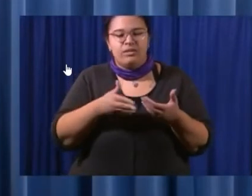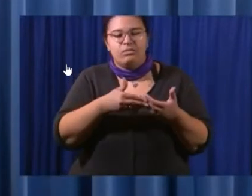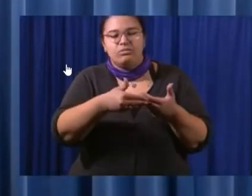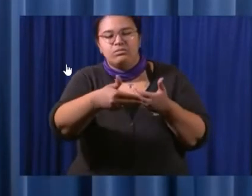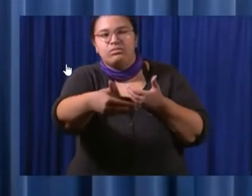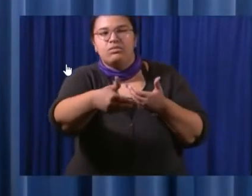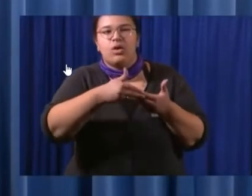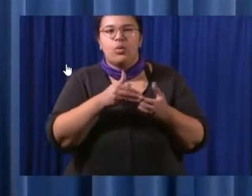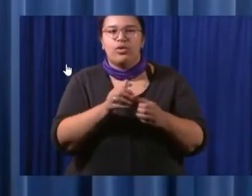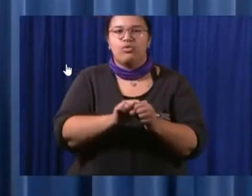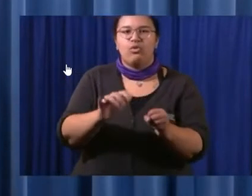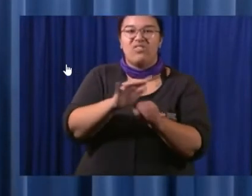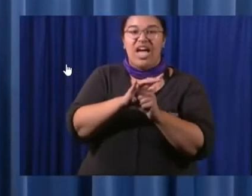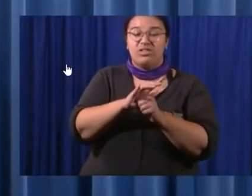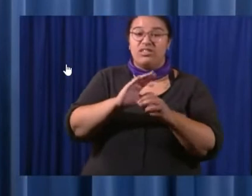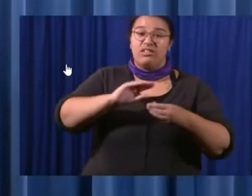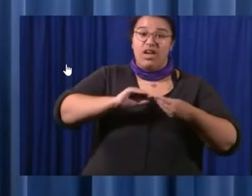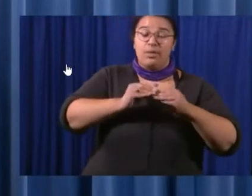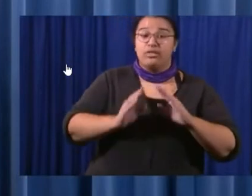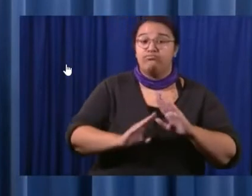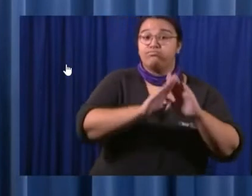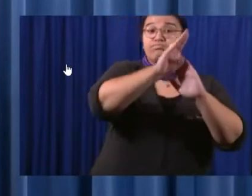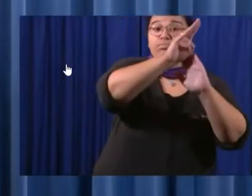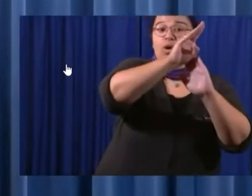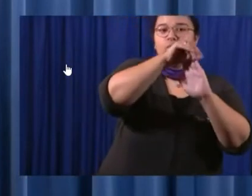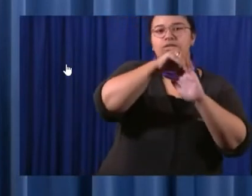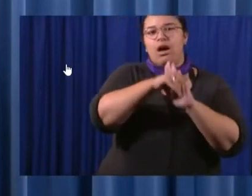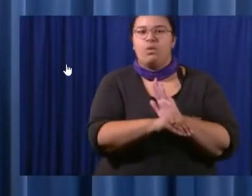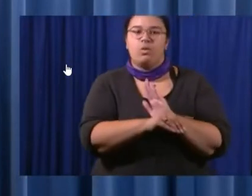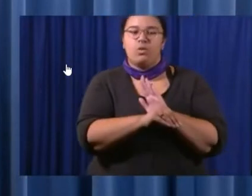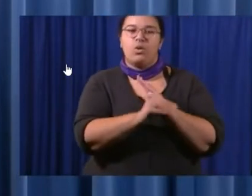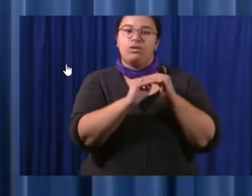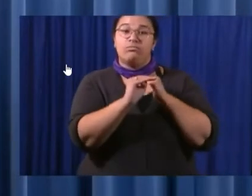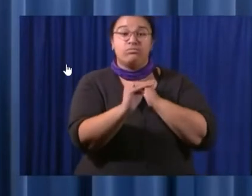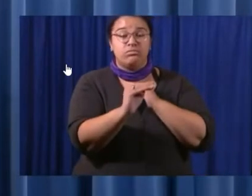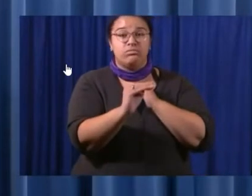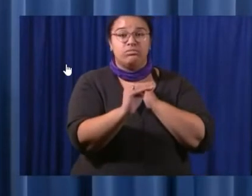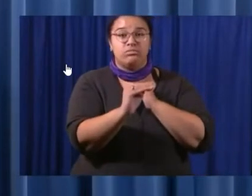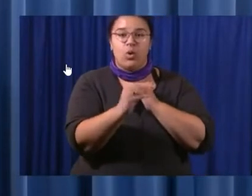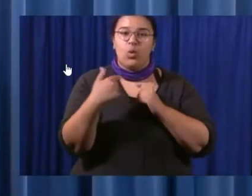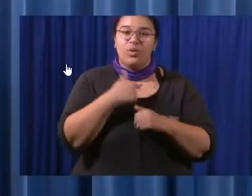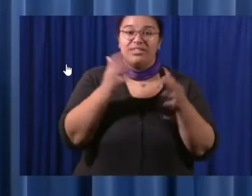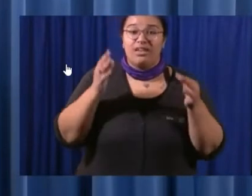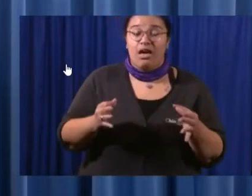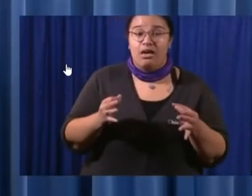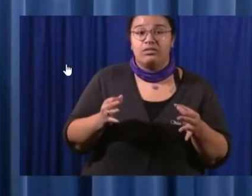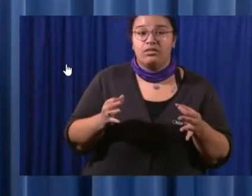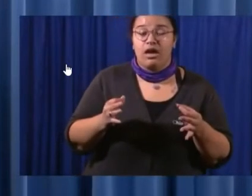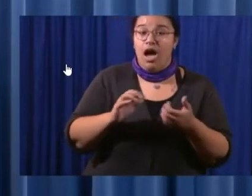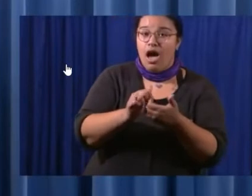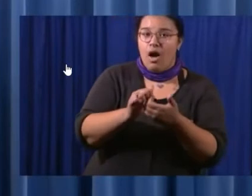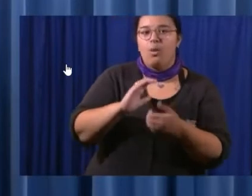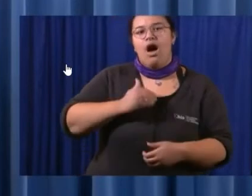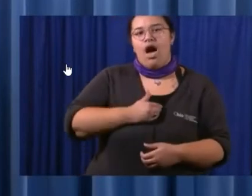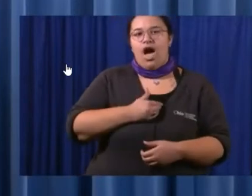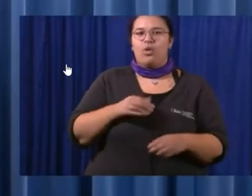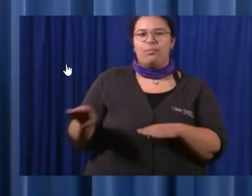friend this week. We wanted to go up and hug the widow, but we couldn't do